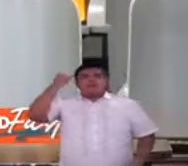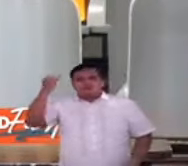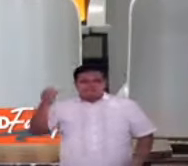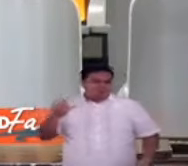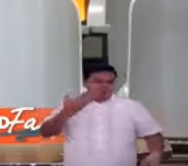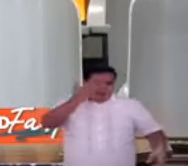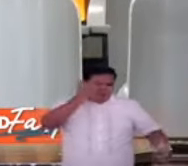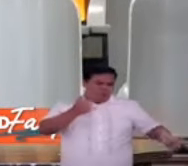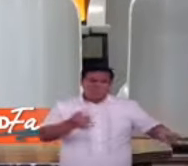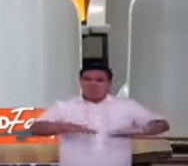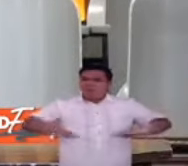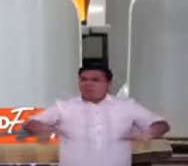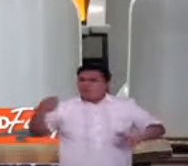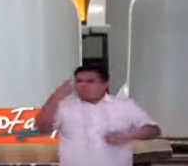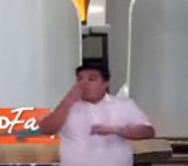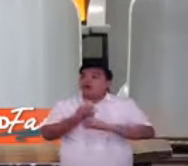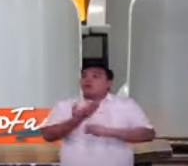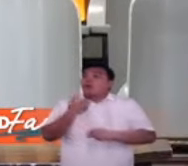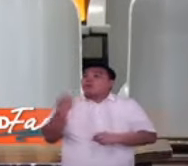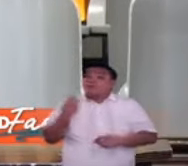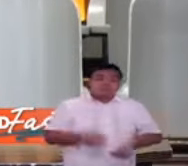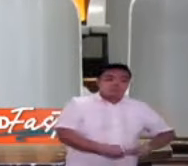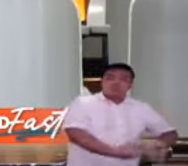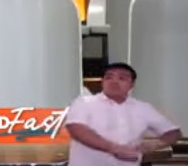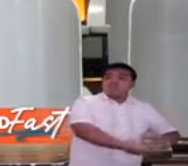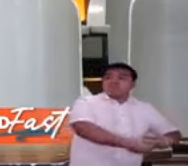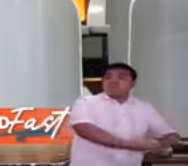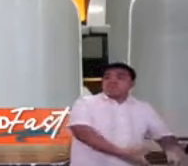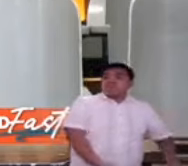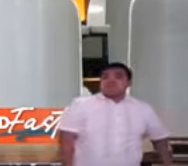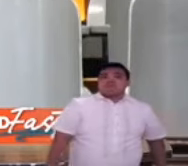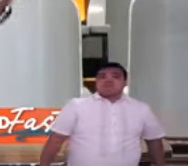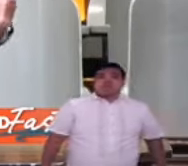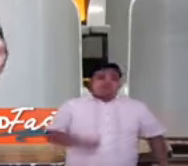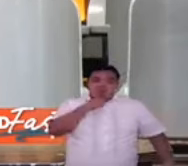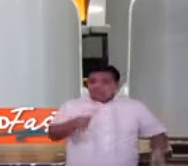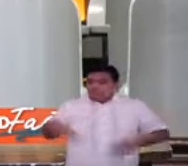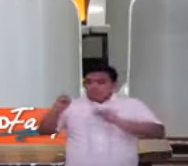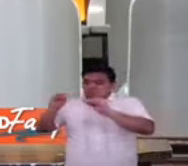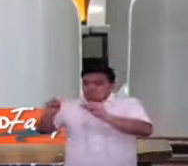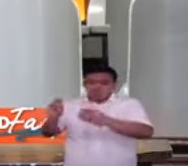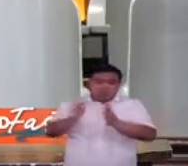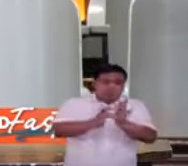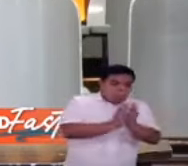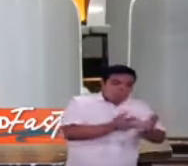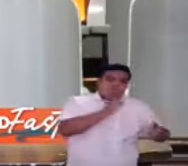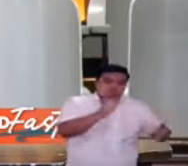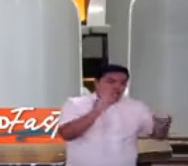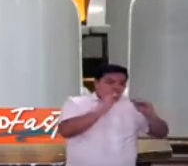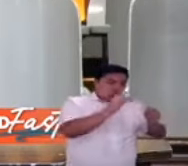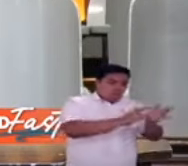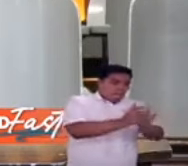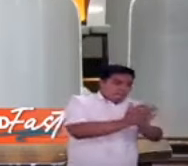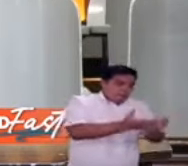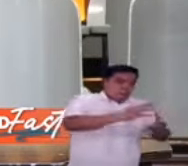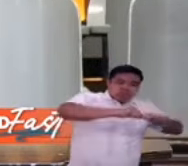our children do not have the appetite to listen to the Word of God, to come and listen to Bible stories. Kanuman, bata pa, they